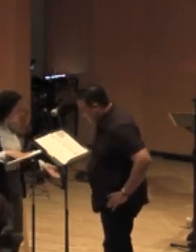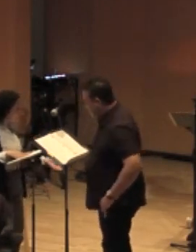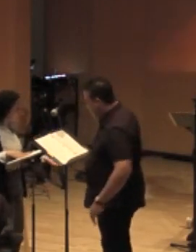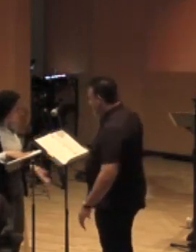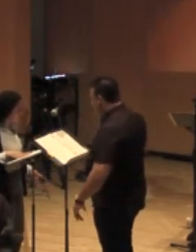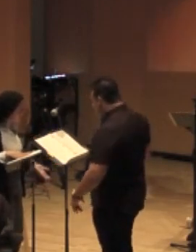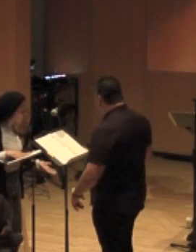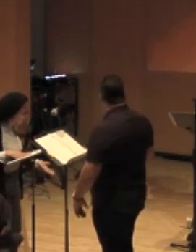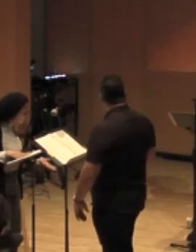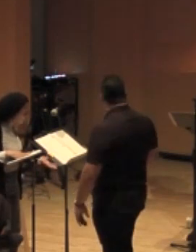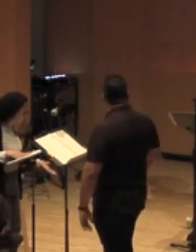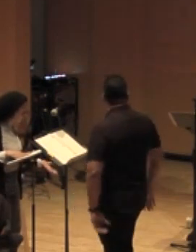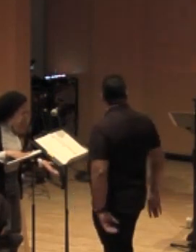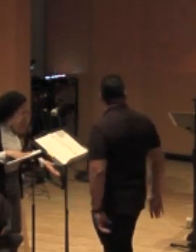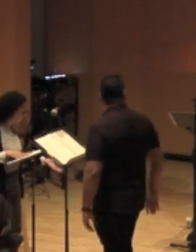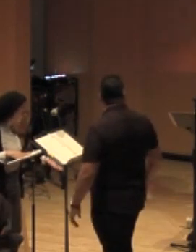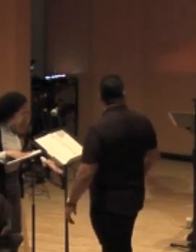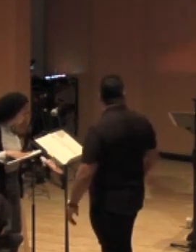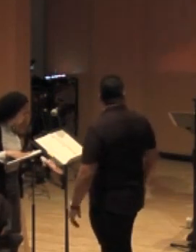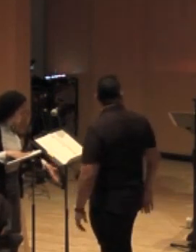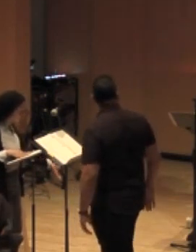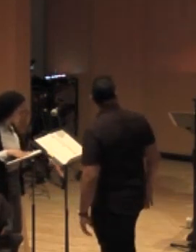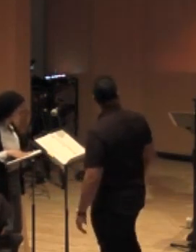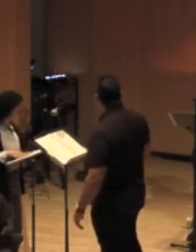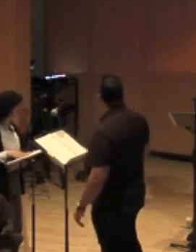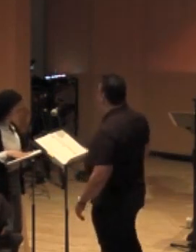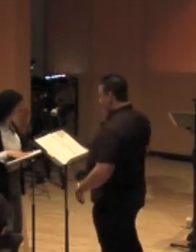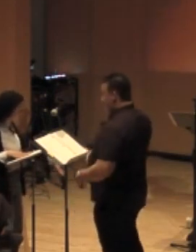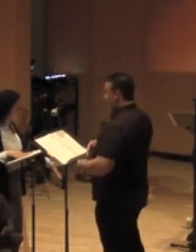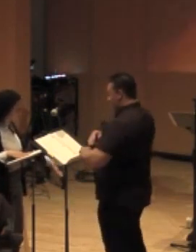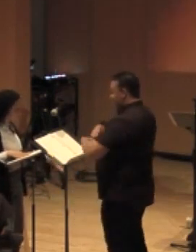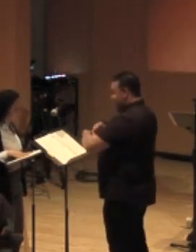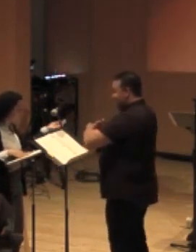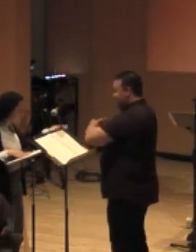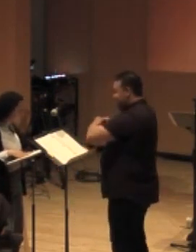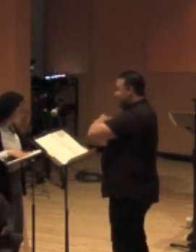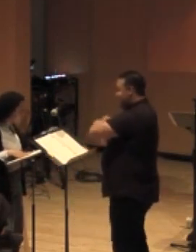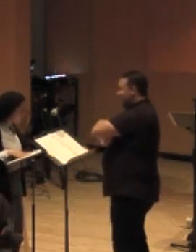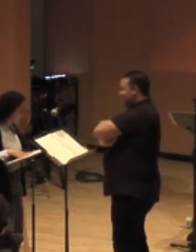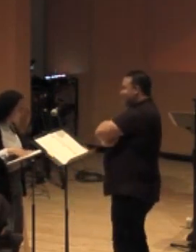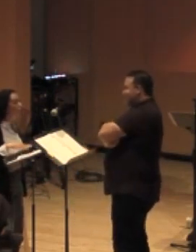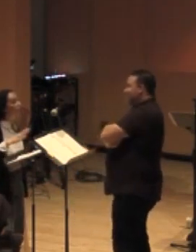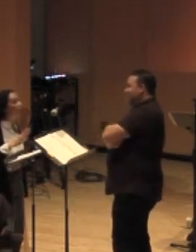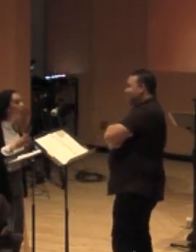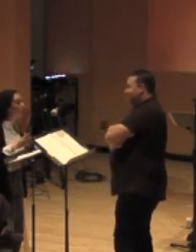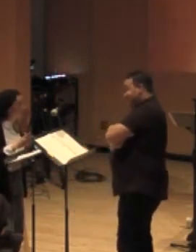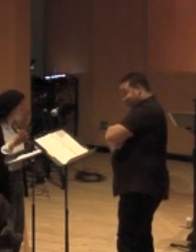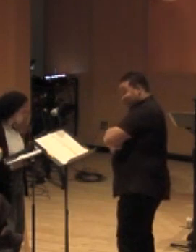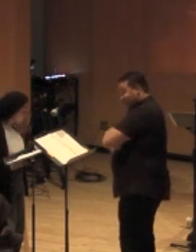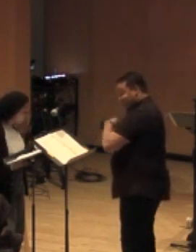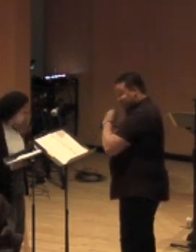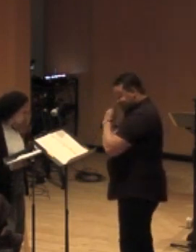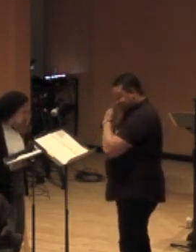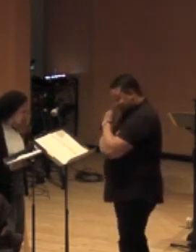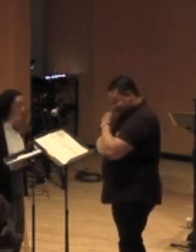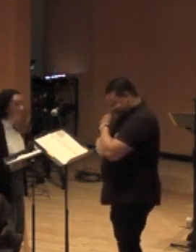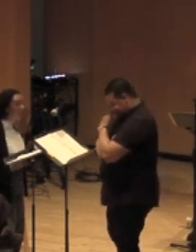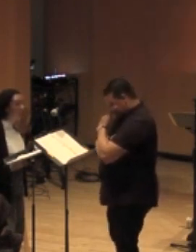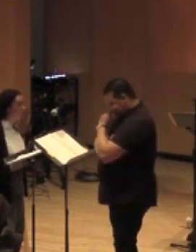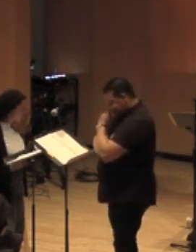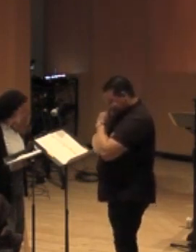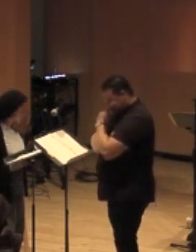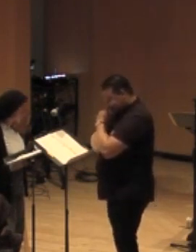spending hour after hour in a little boat you just sit out there in the middle of the bay for hours all